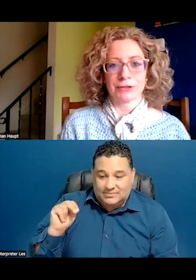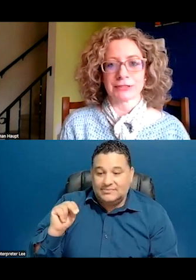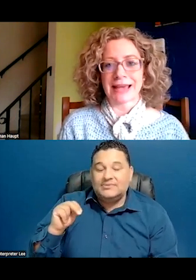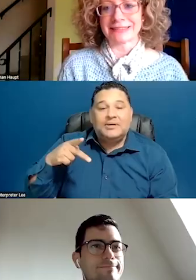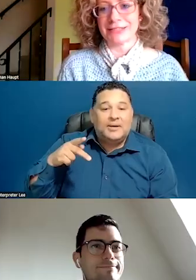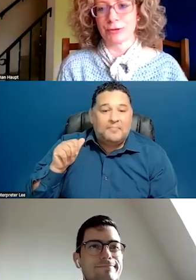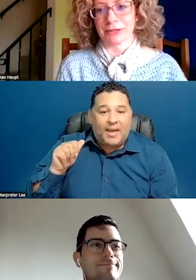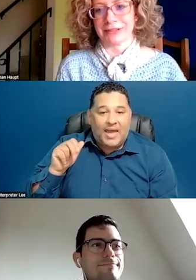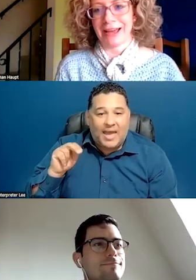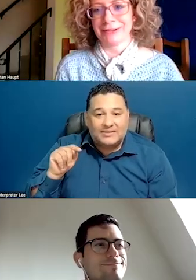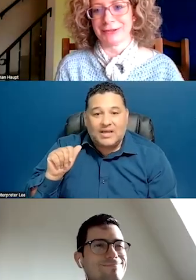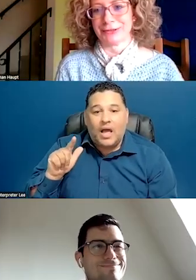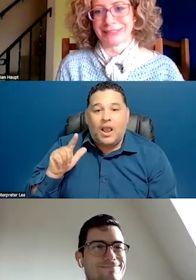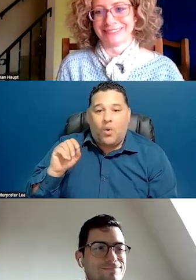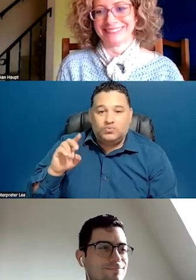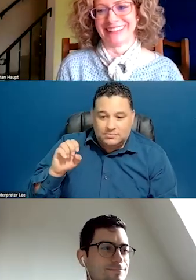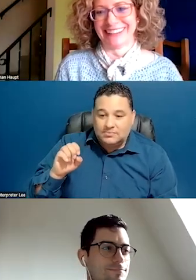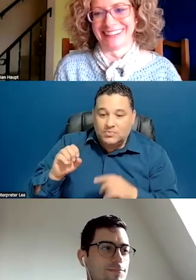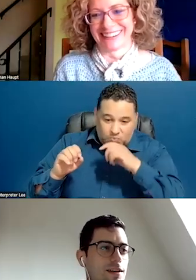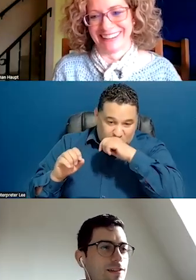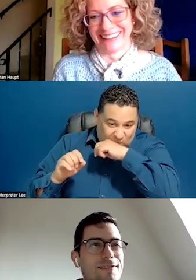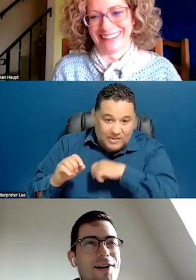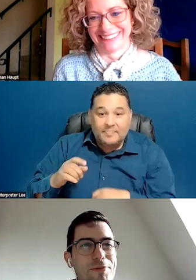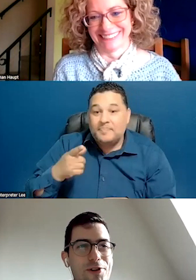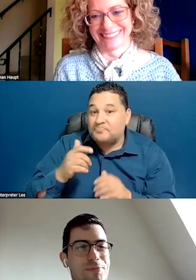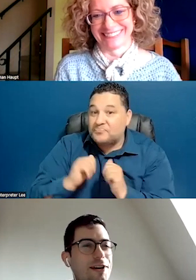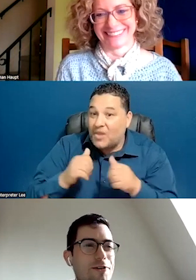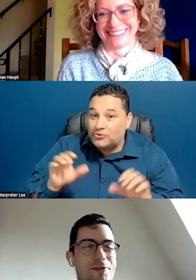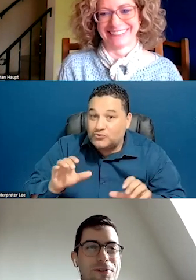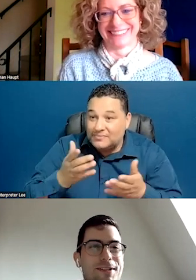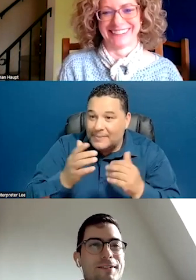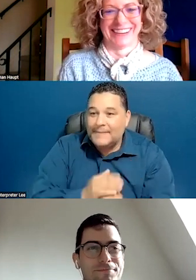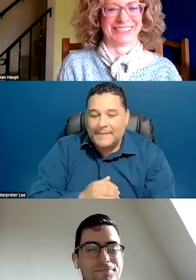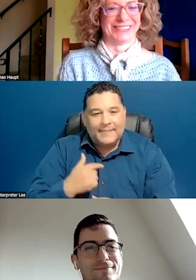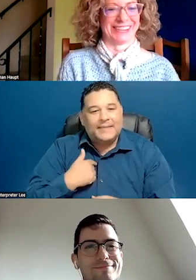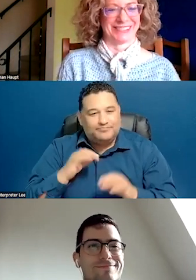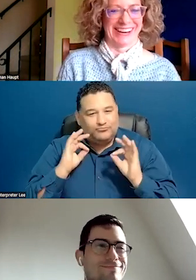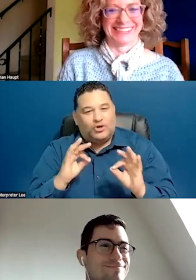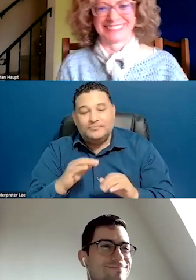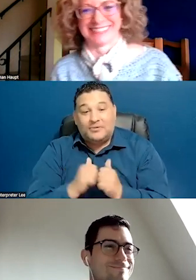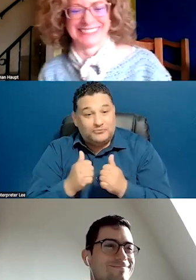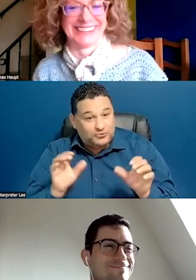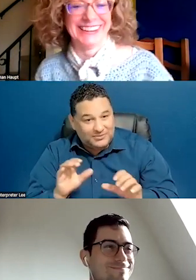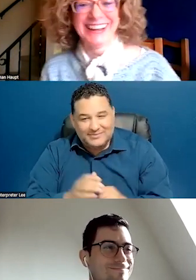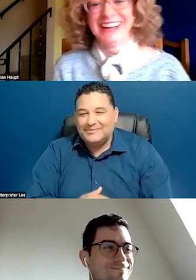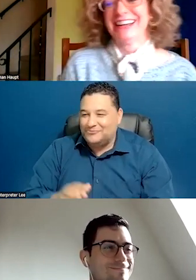Let's go to Sassy Jordan. How you doing, Jordan? I'm good, Megan. How are you doing today? Doing great.